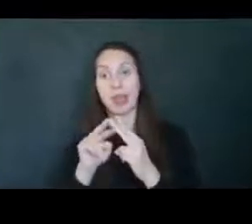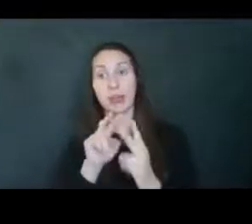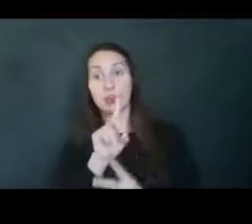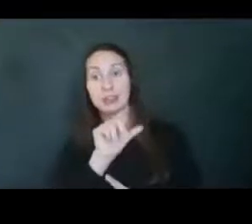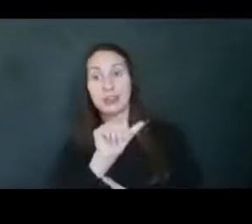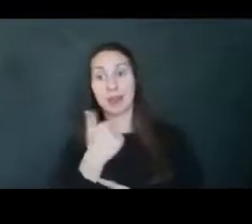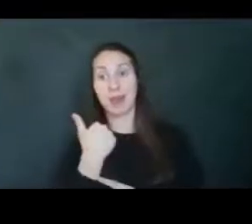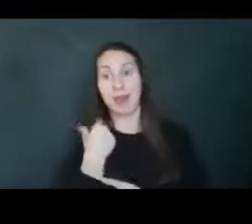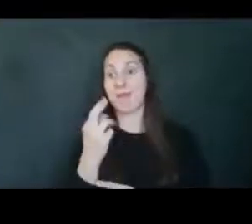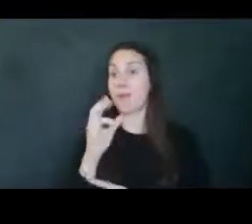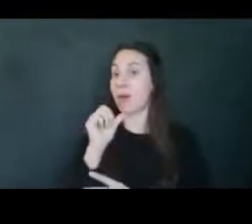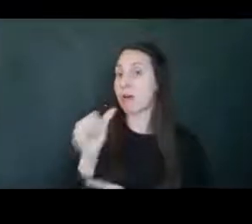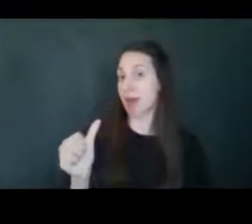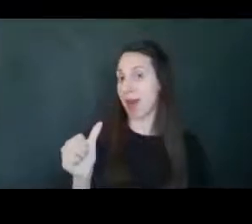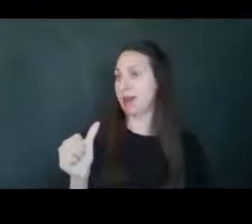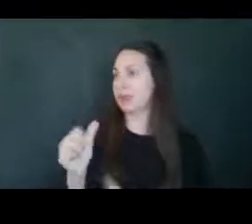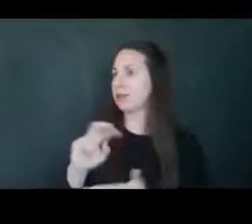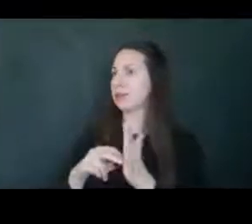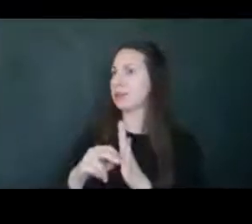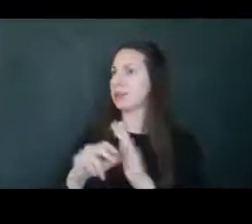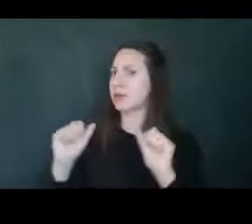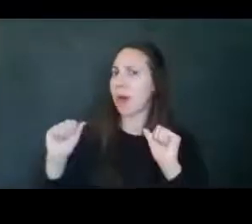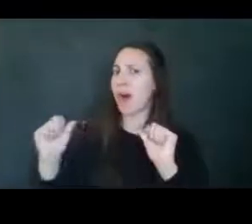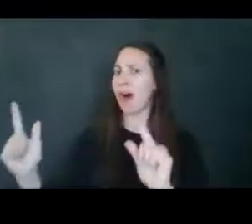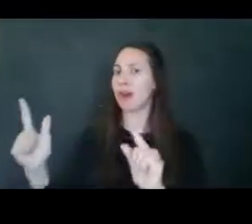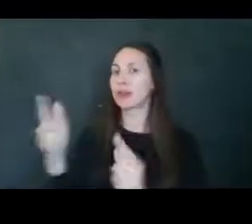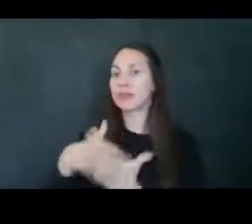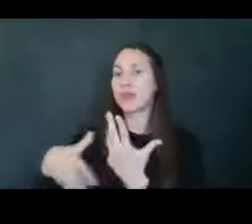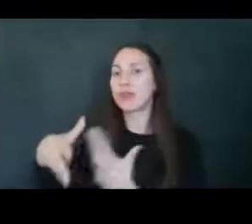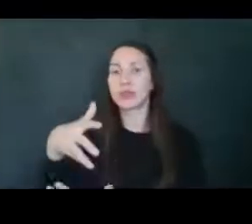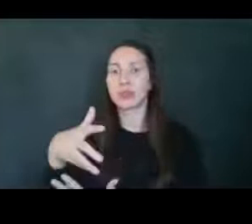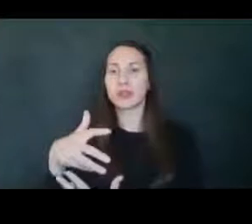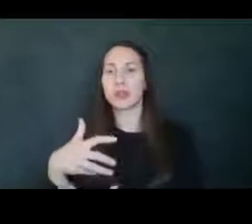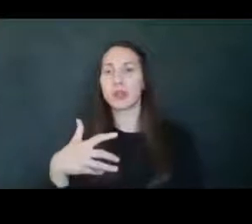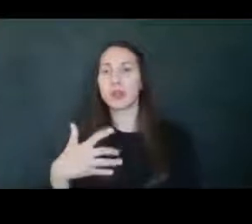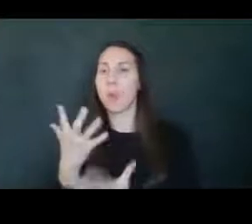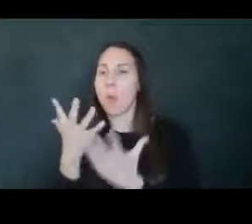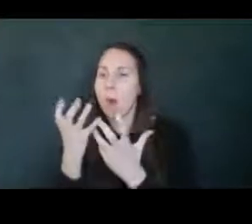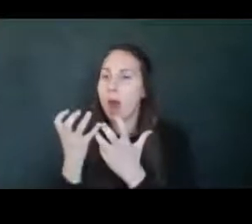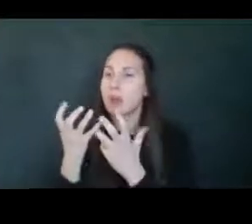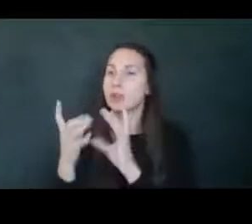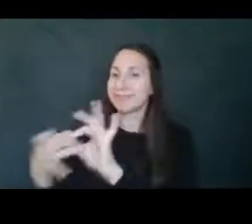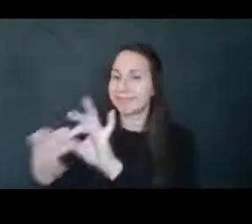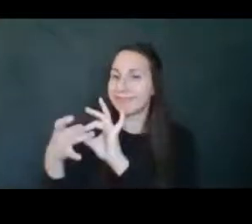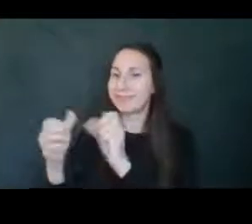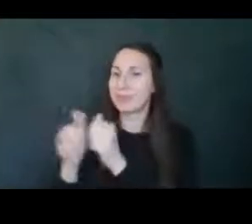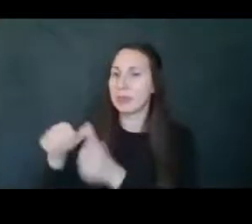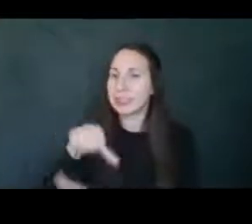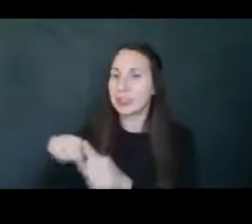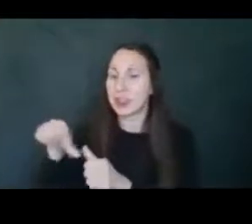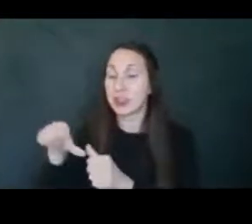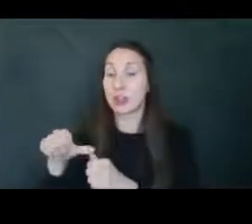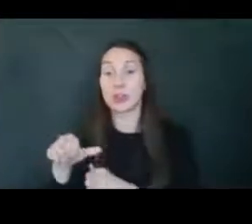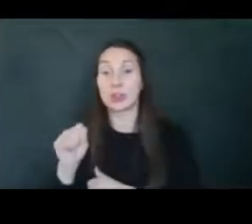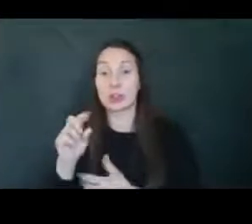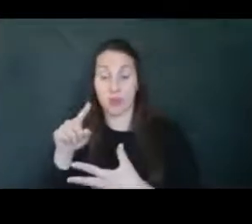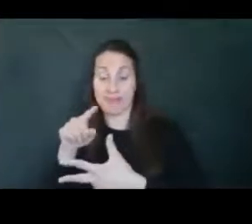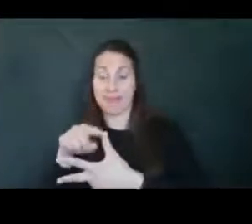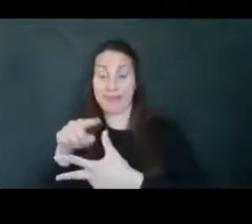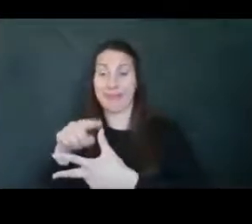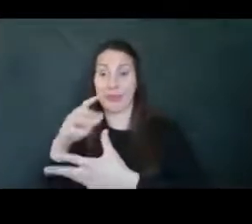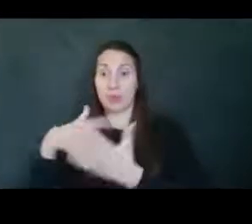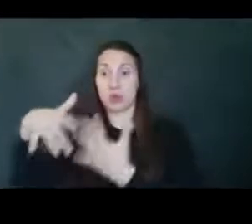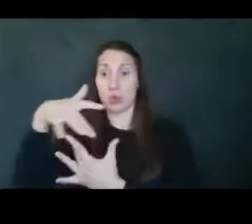beings and have a desire to connect to one another. And if we look through the lens of social inclusion,